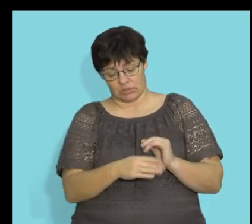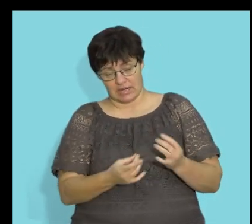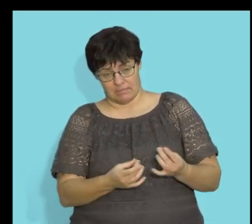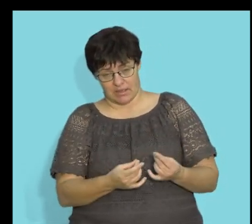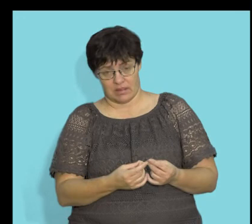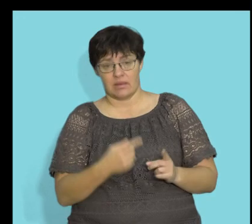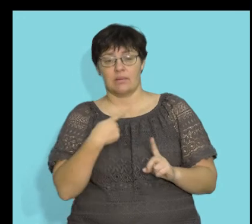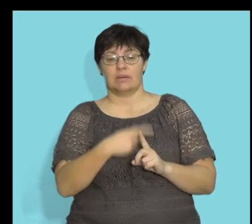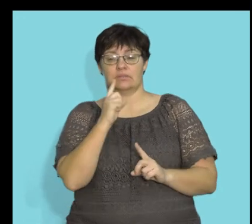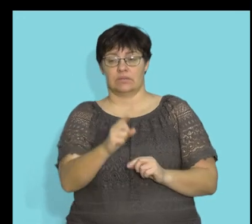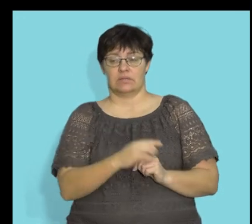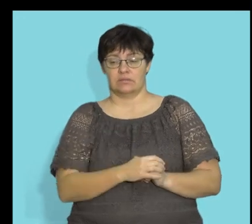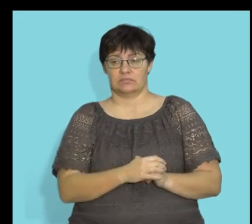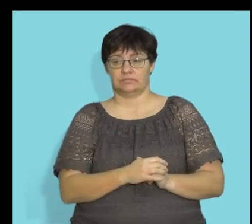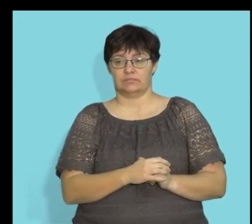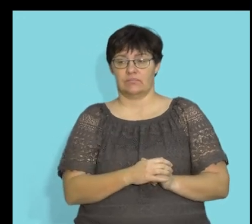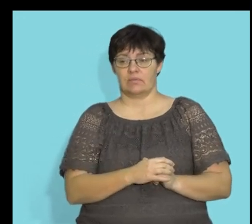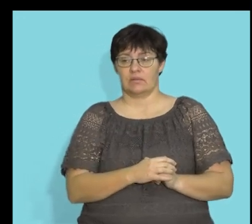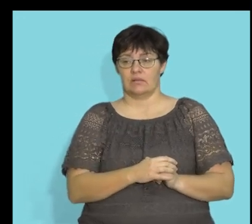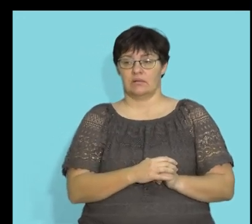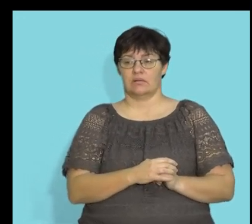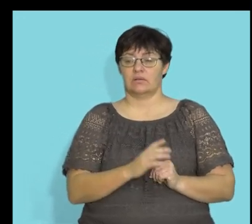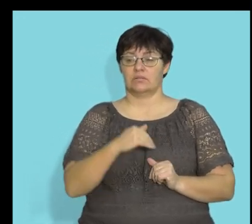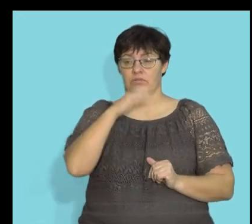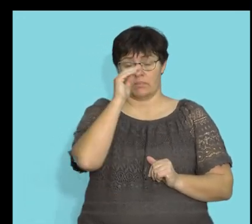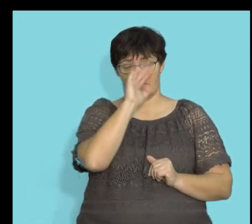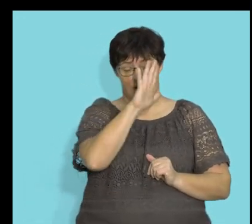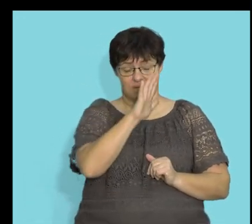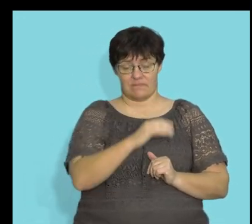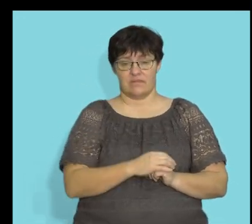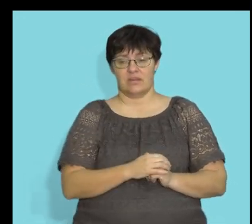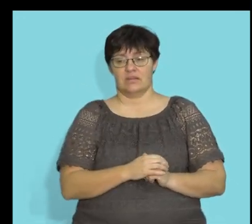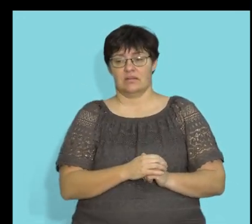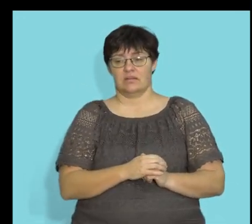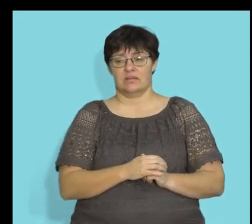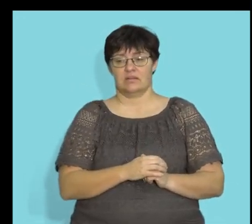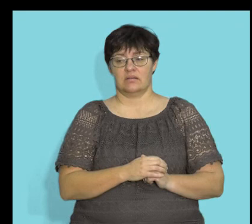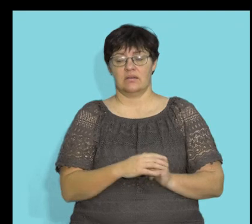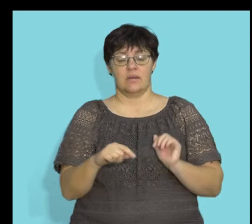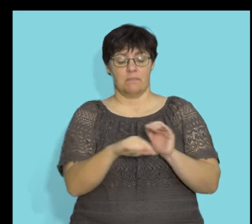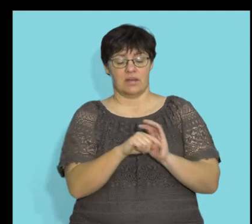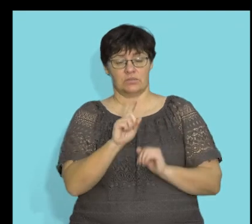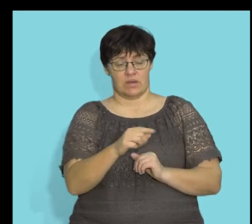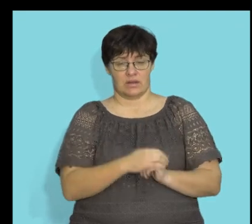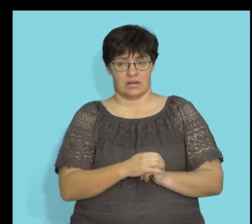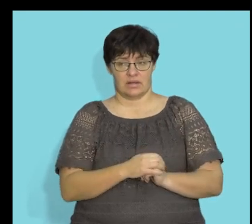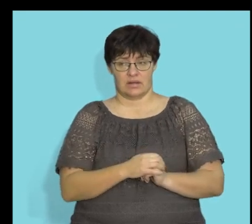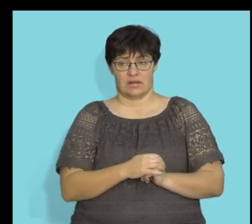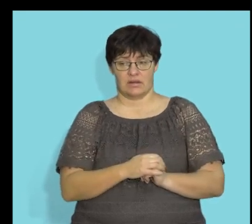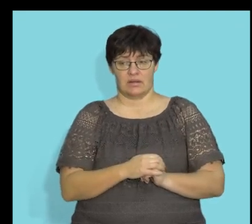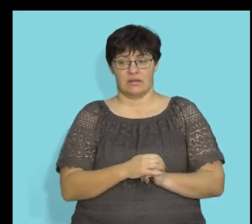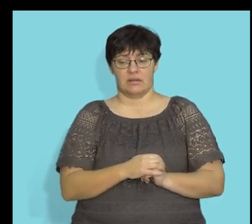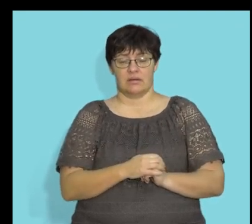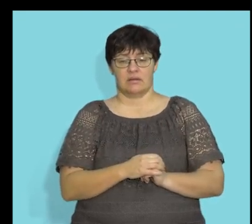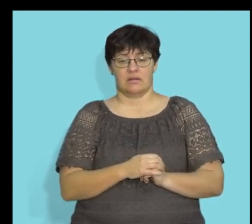minus the bottom number plus 1. So in this case, my top number is 5. I'm going to minus my bottom